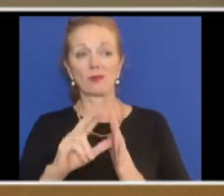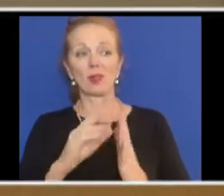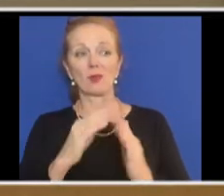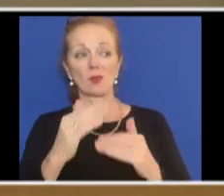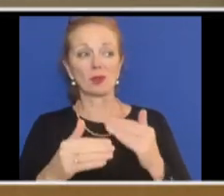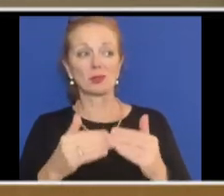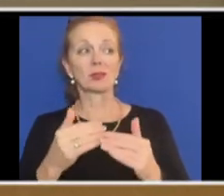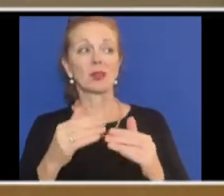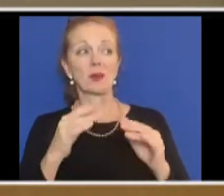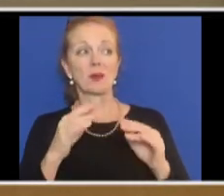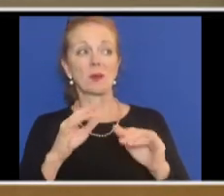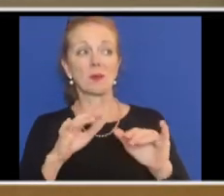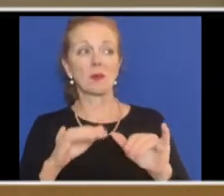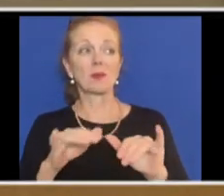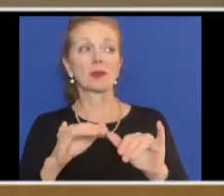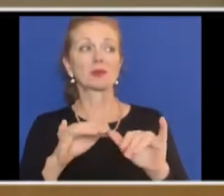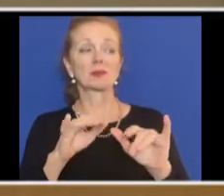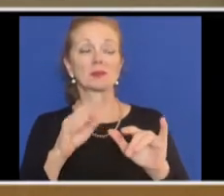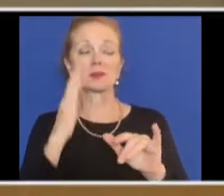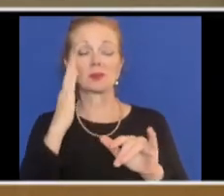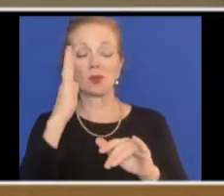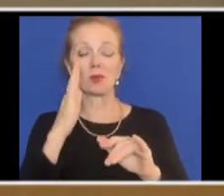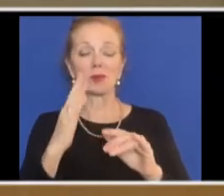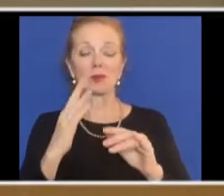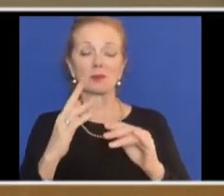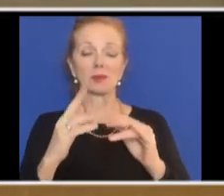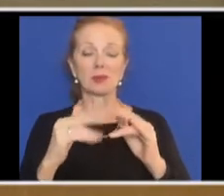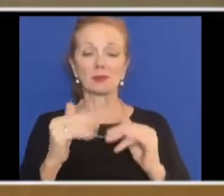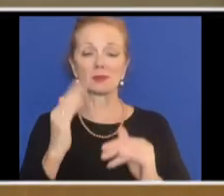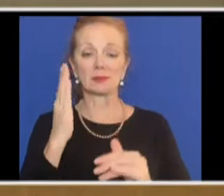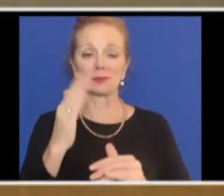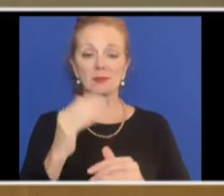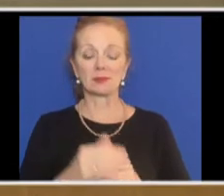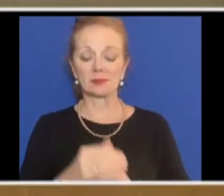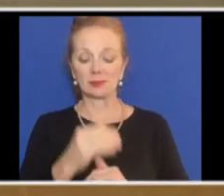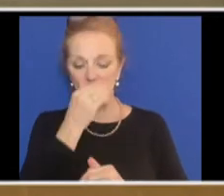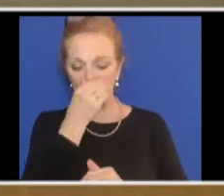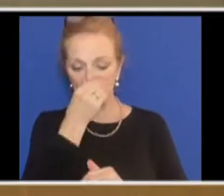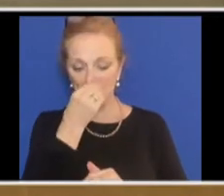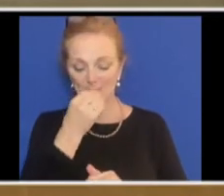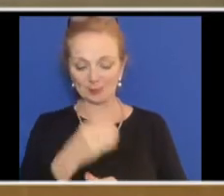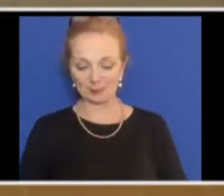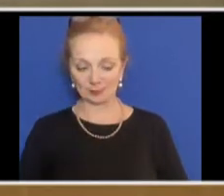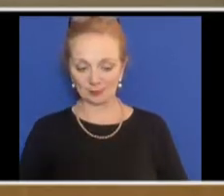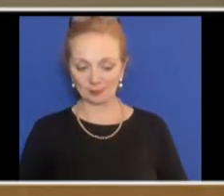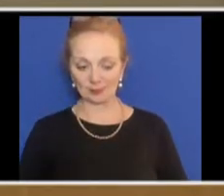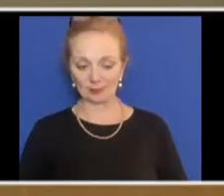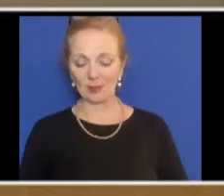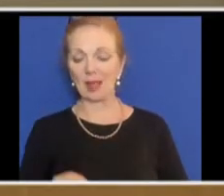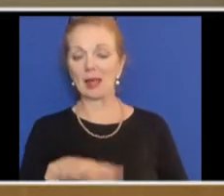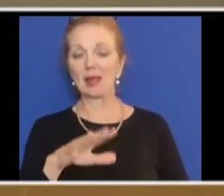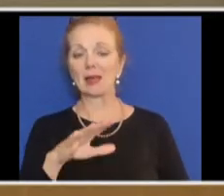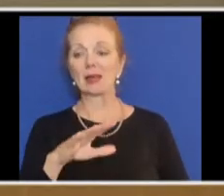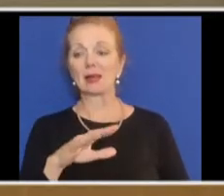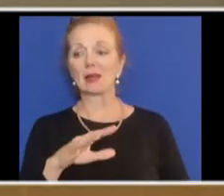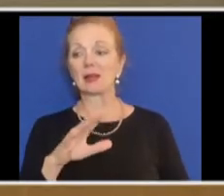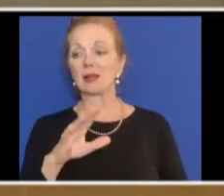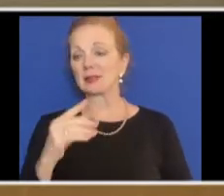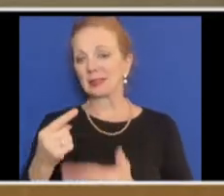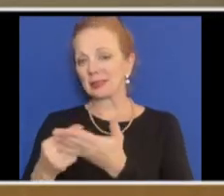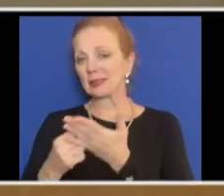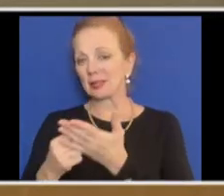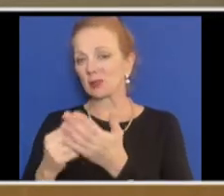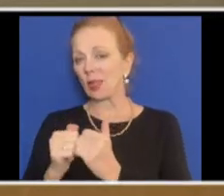standards that will be built um I talked to uh Mr McMain today and I understand the difficulty